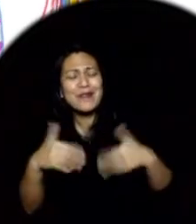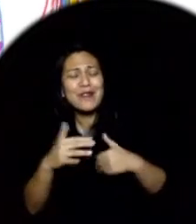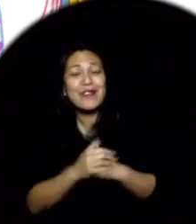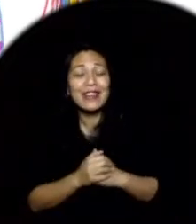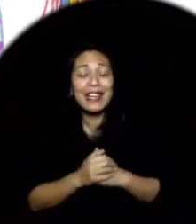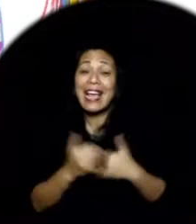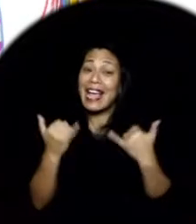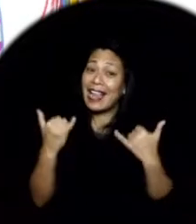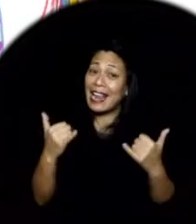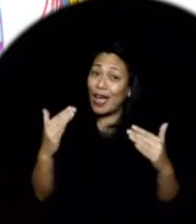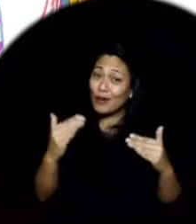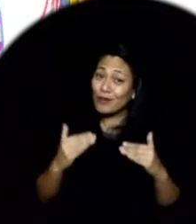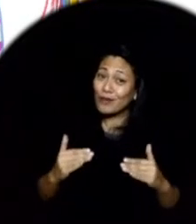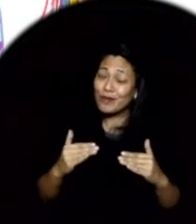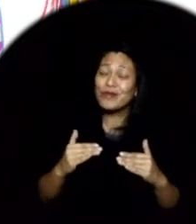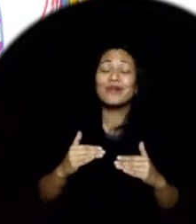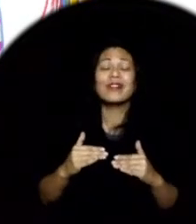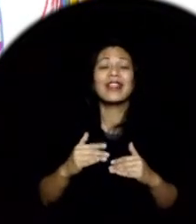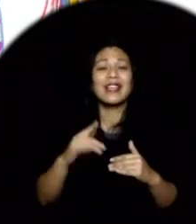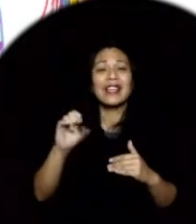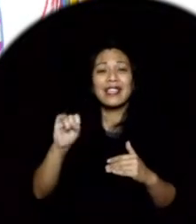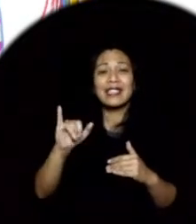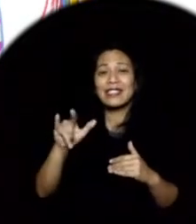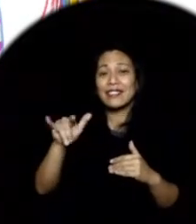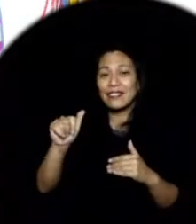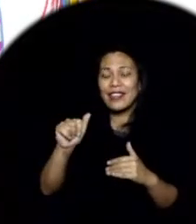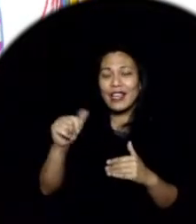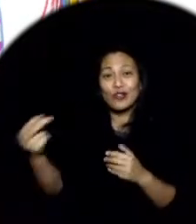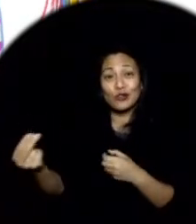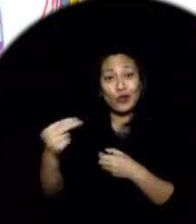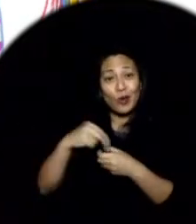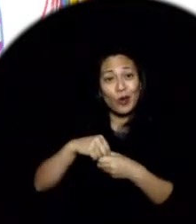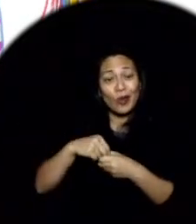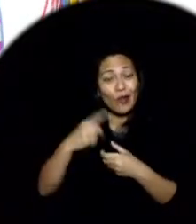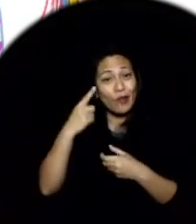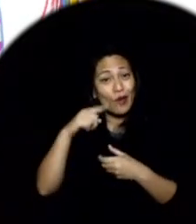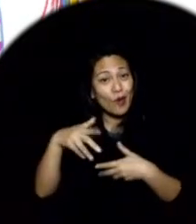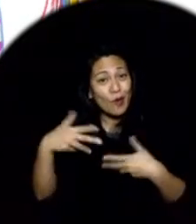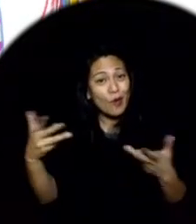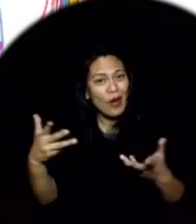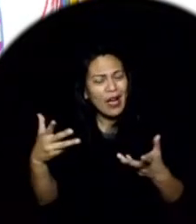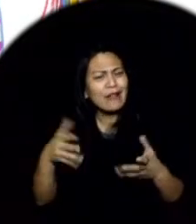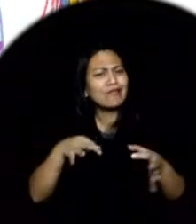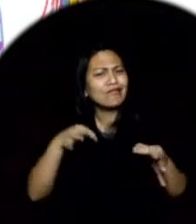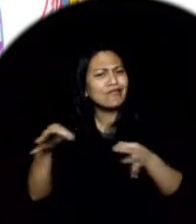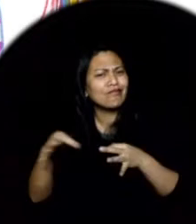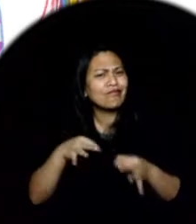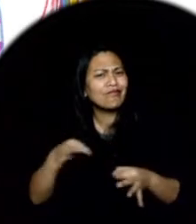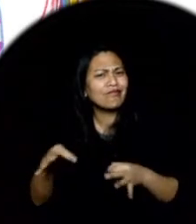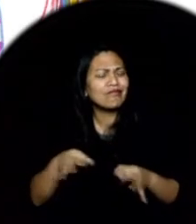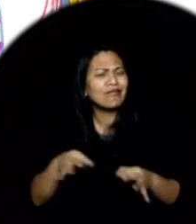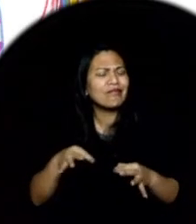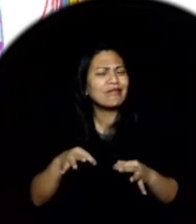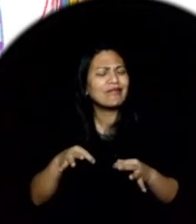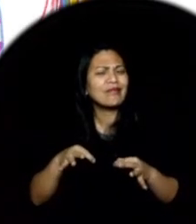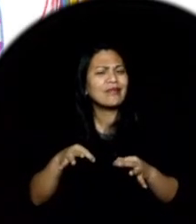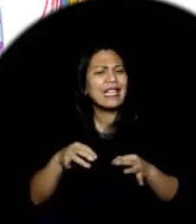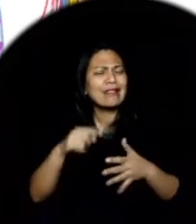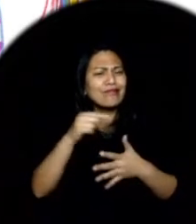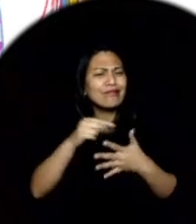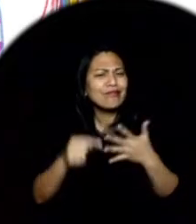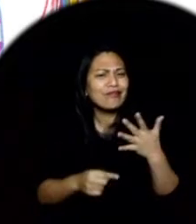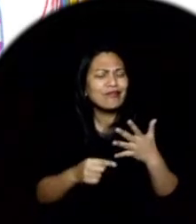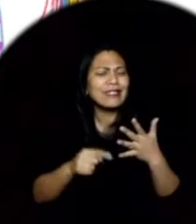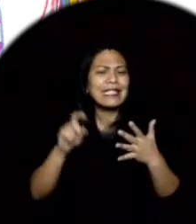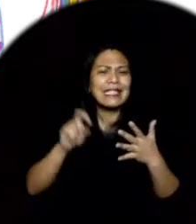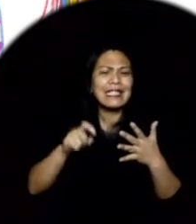Krista. Now, as promised, Sylvia joins us with more explanation about the ingredients you might need to